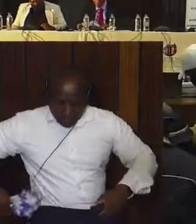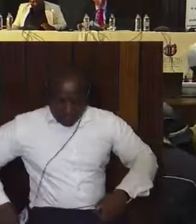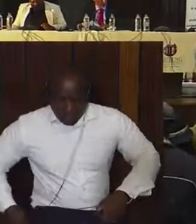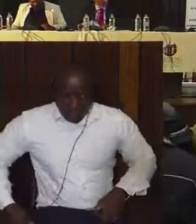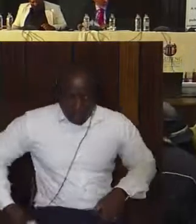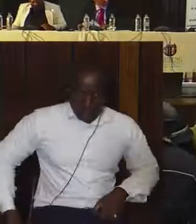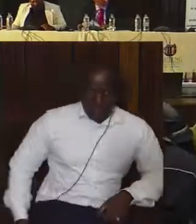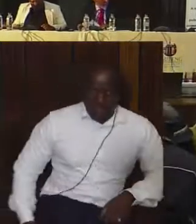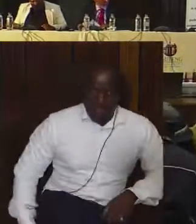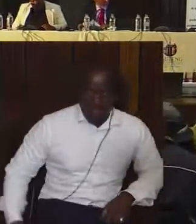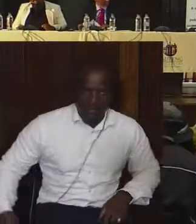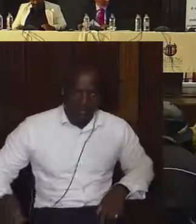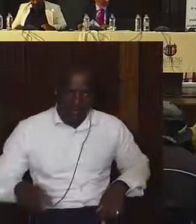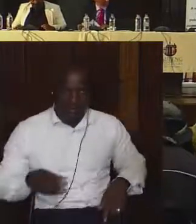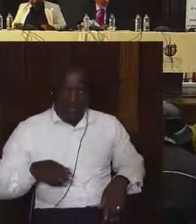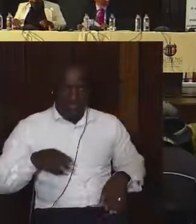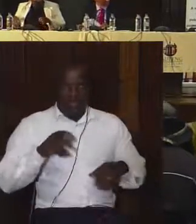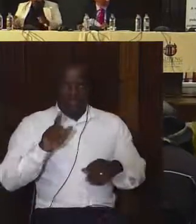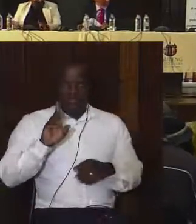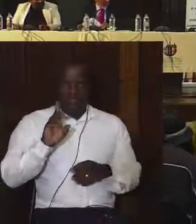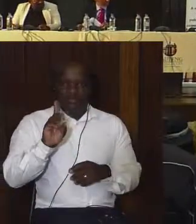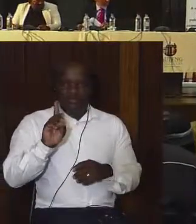pilot DLTC in Midrand.